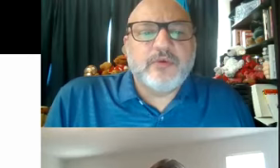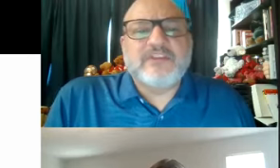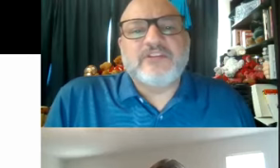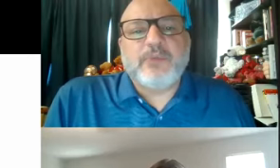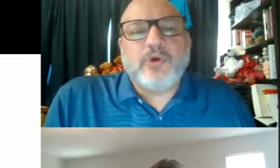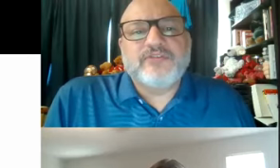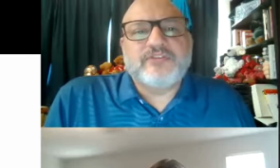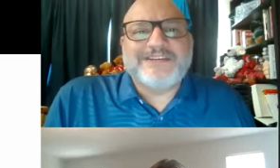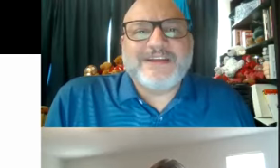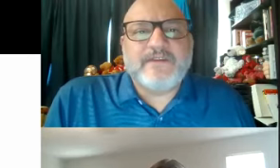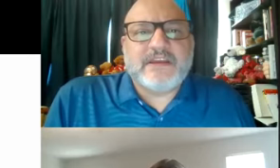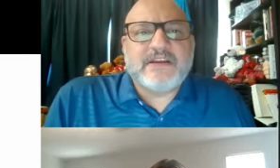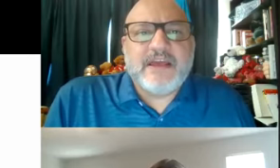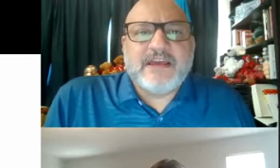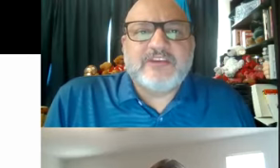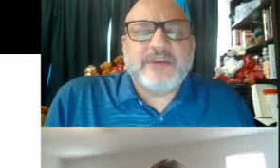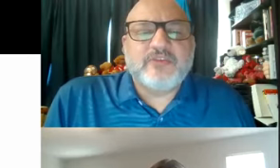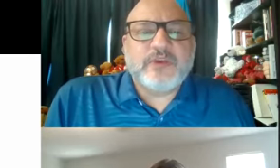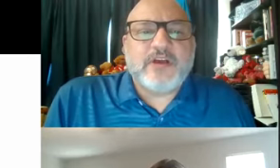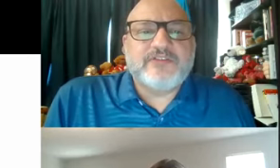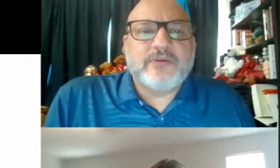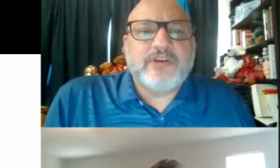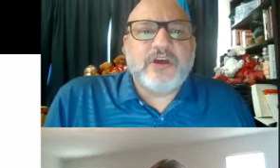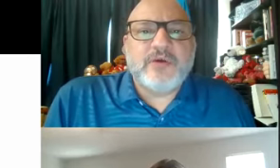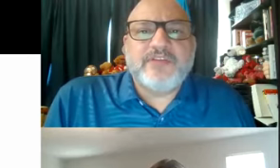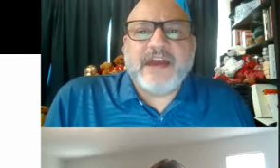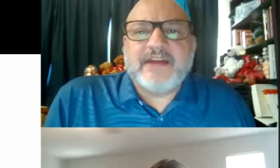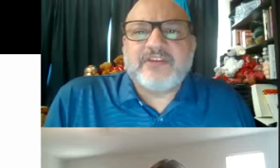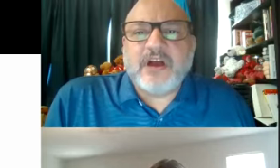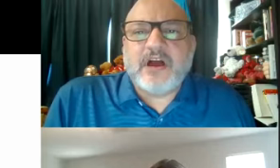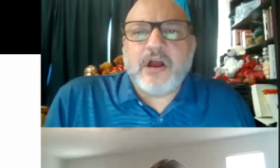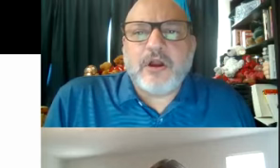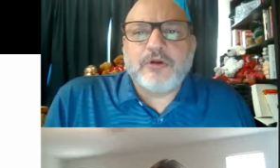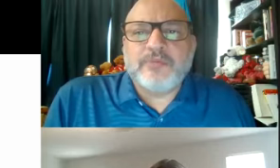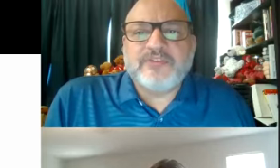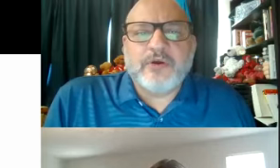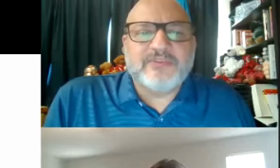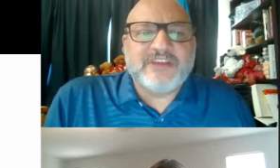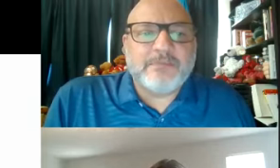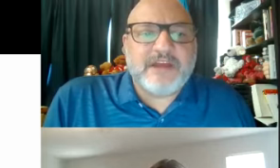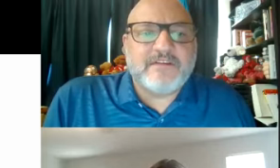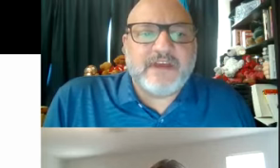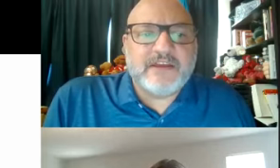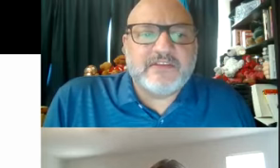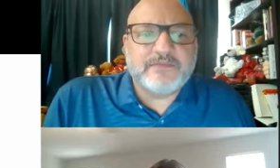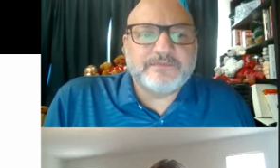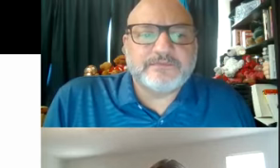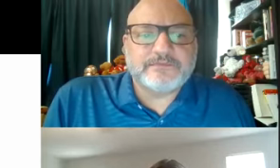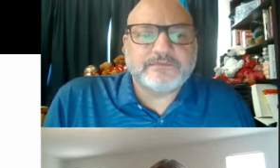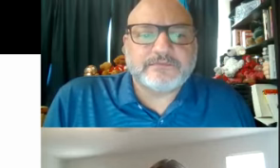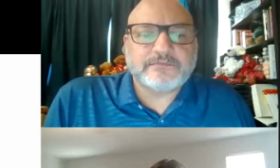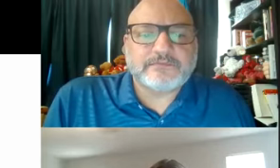The other reason the poles are significant is because we also know that our chromosomes in metaphase